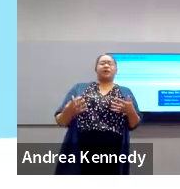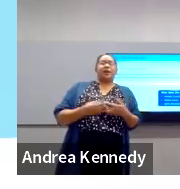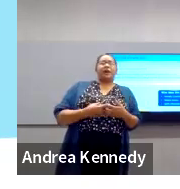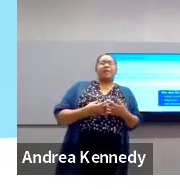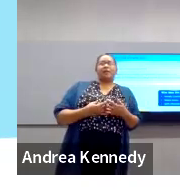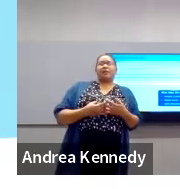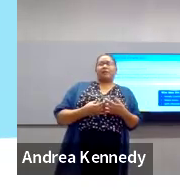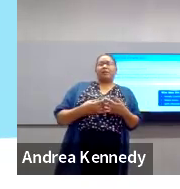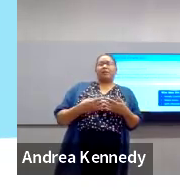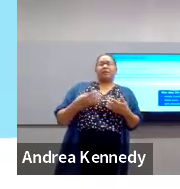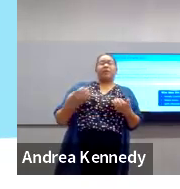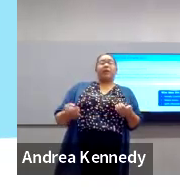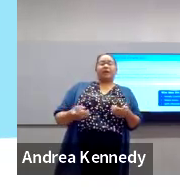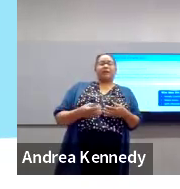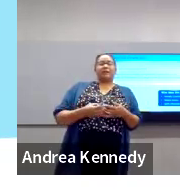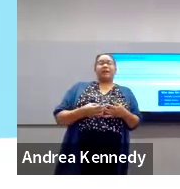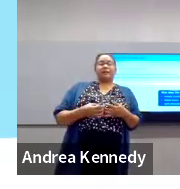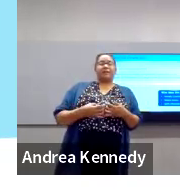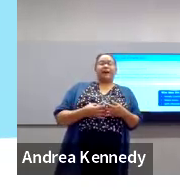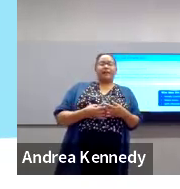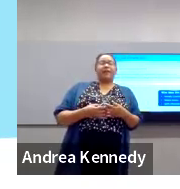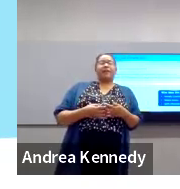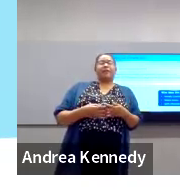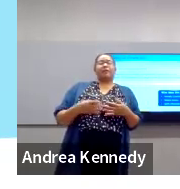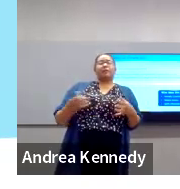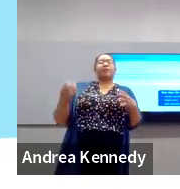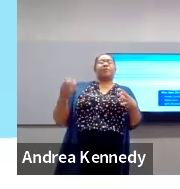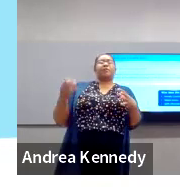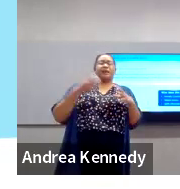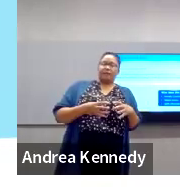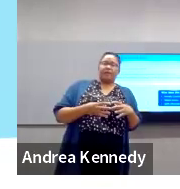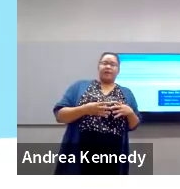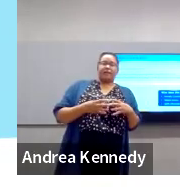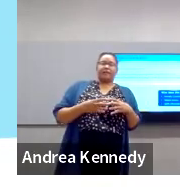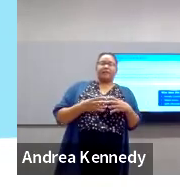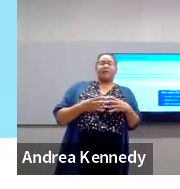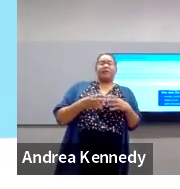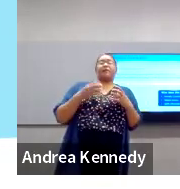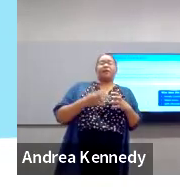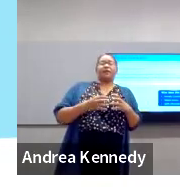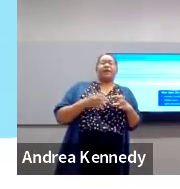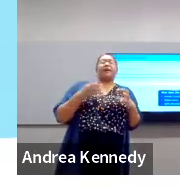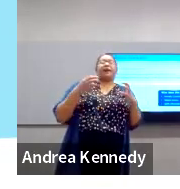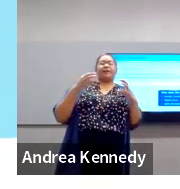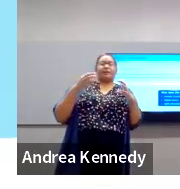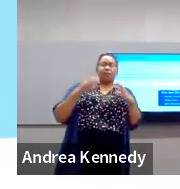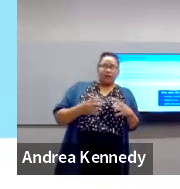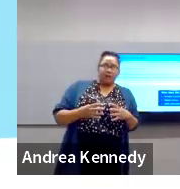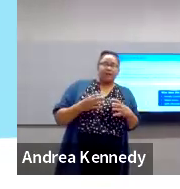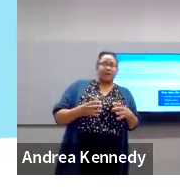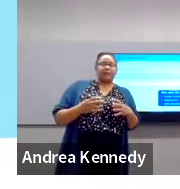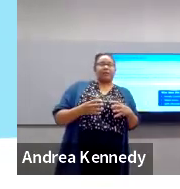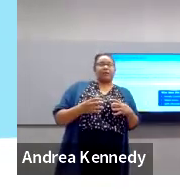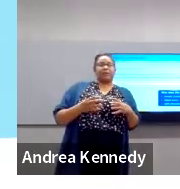more units. And if it was built before 1995, those would be covered by the CSFRA fully, and